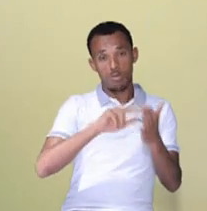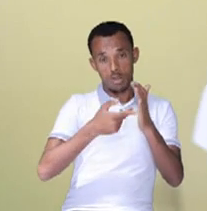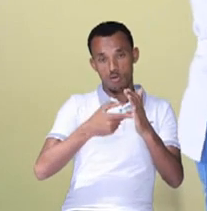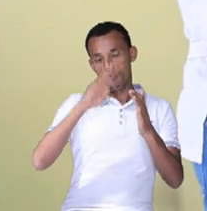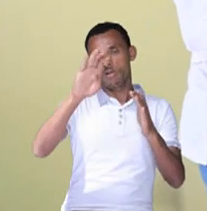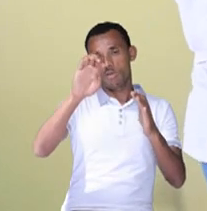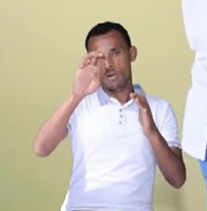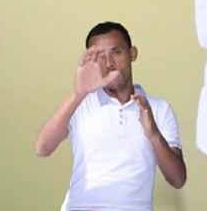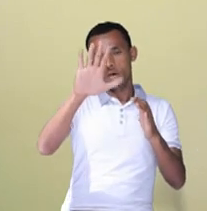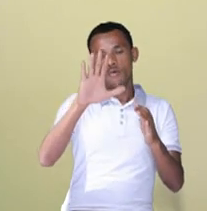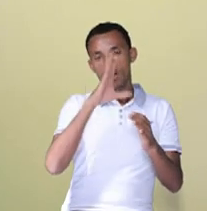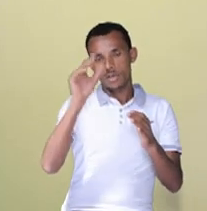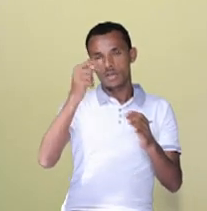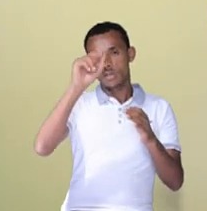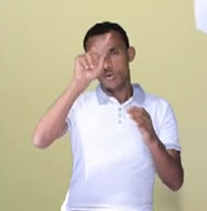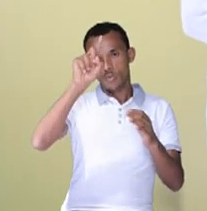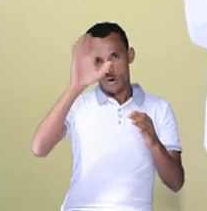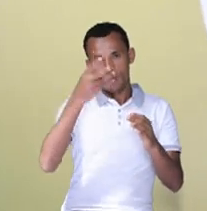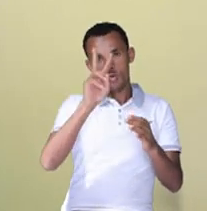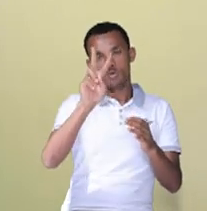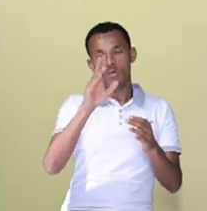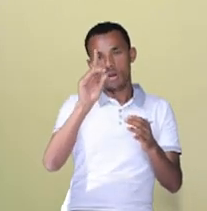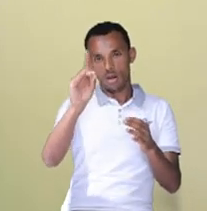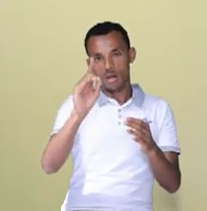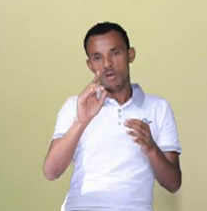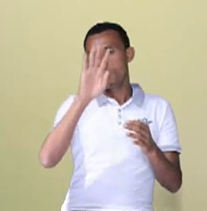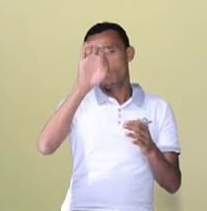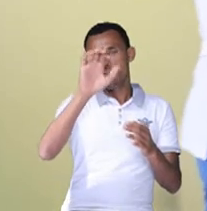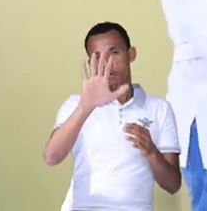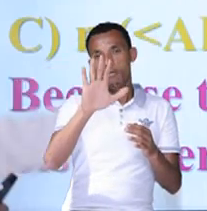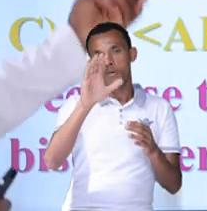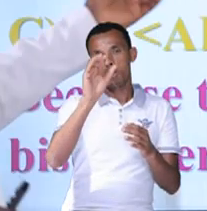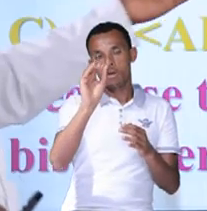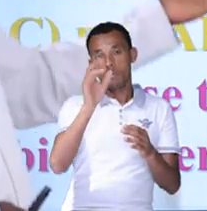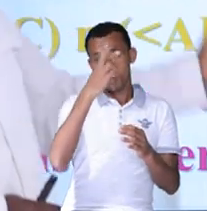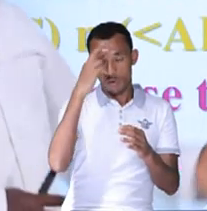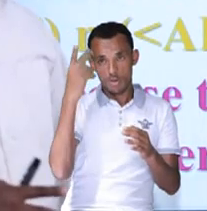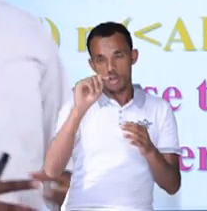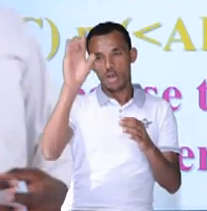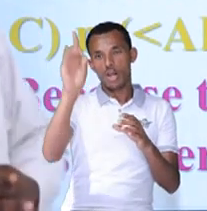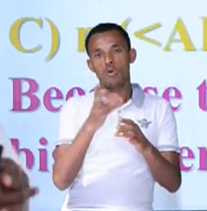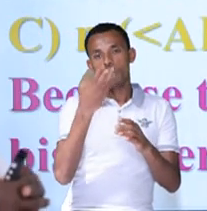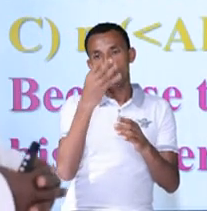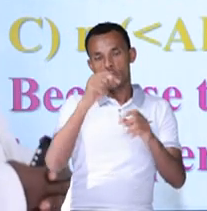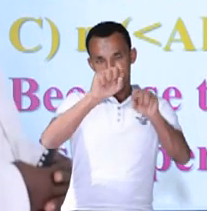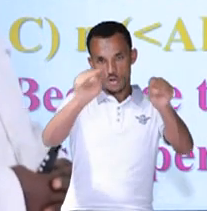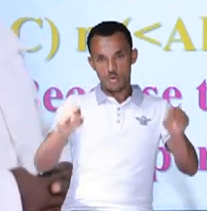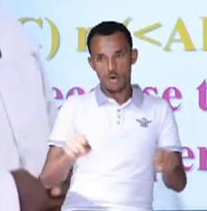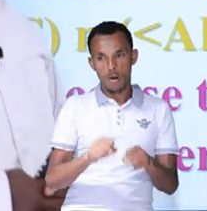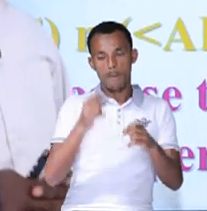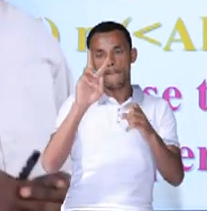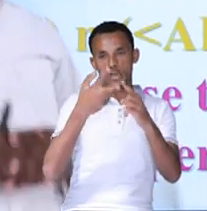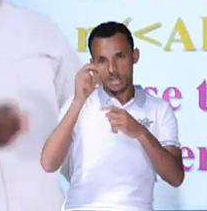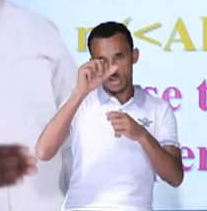45, and also the half of the measure angle D is 45 degree. because the diagonal of the squares